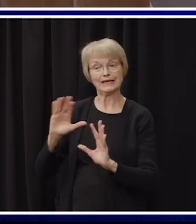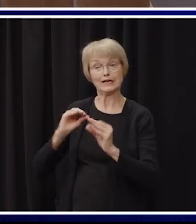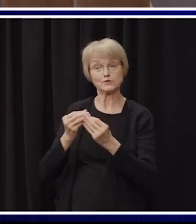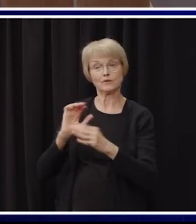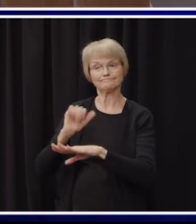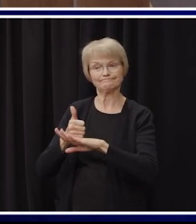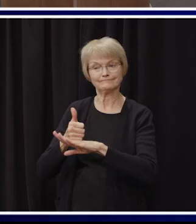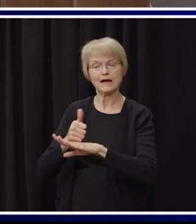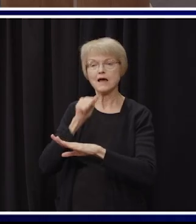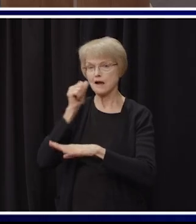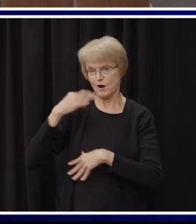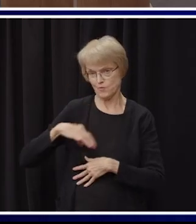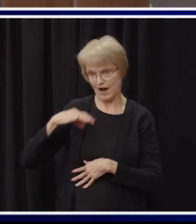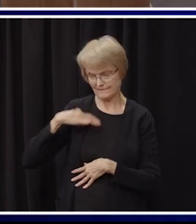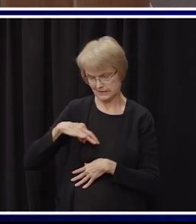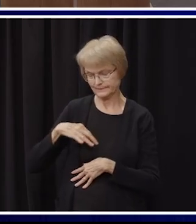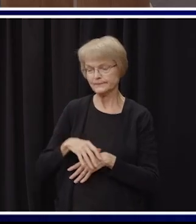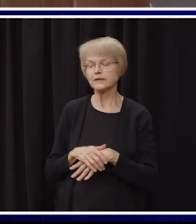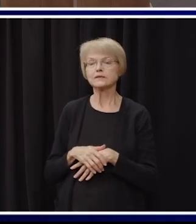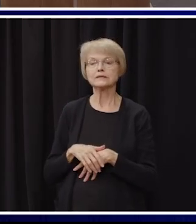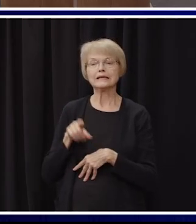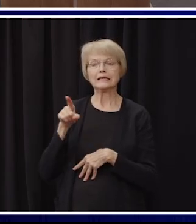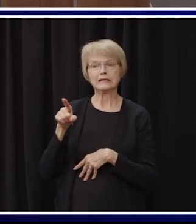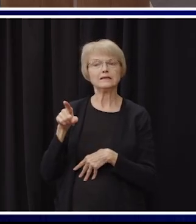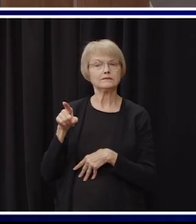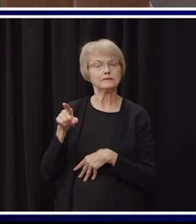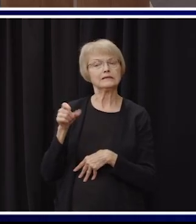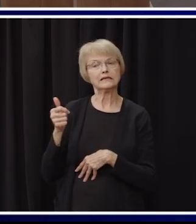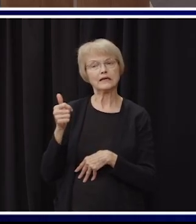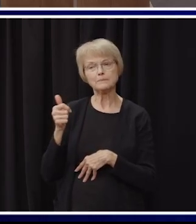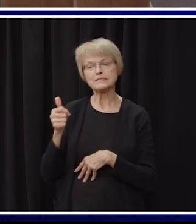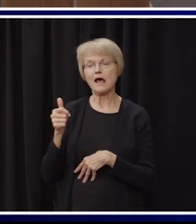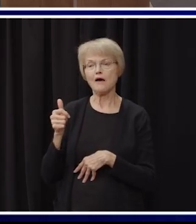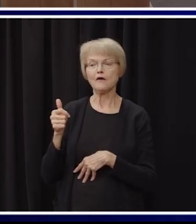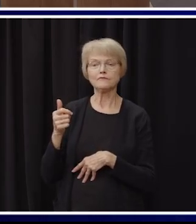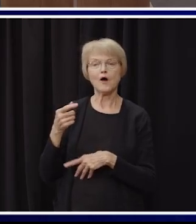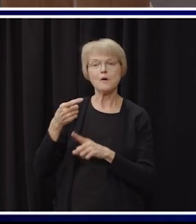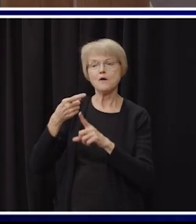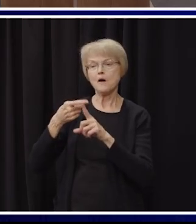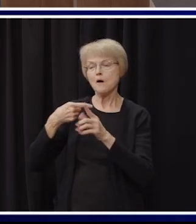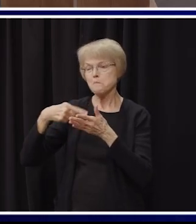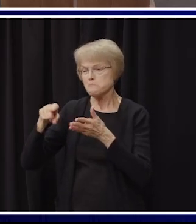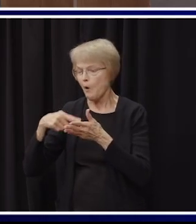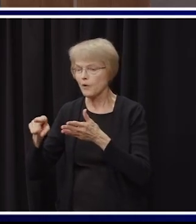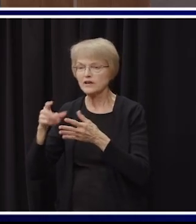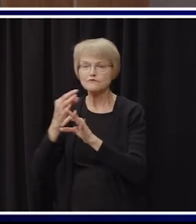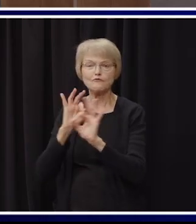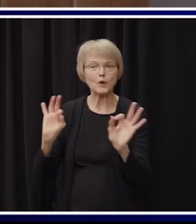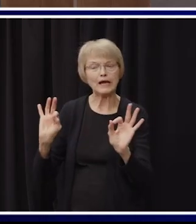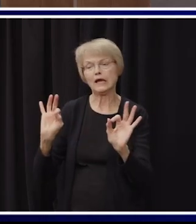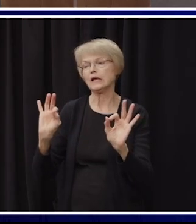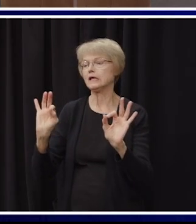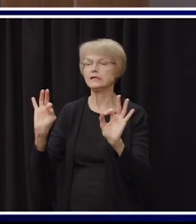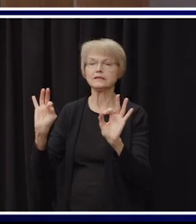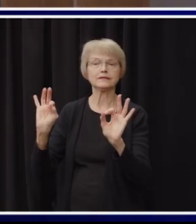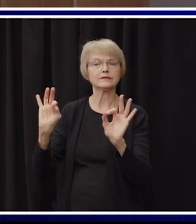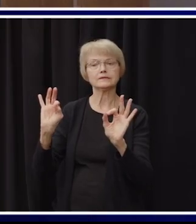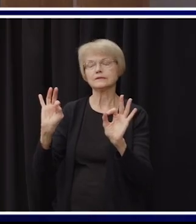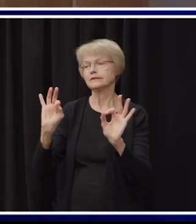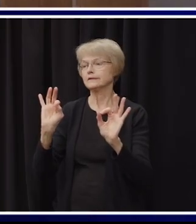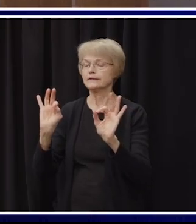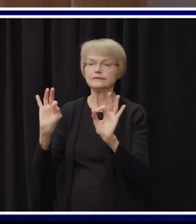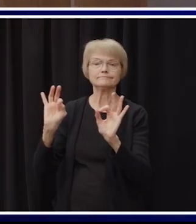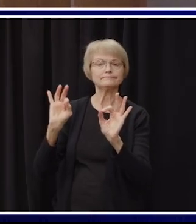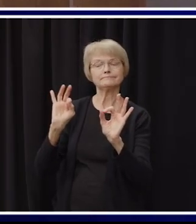organization, a not-for-profit, and he builds mortgage-free, specially